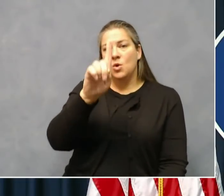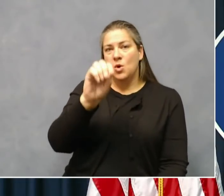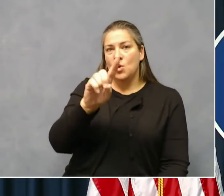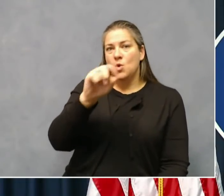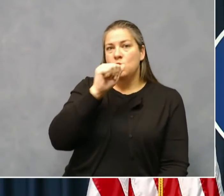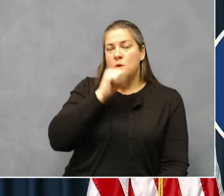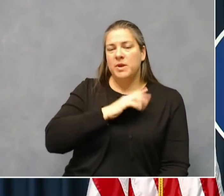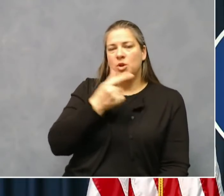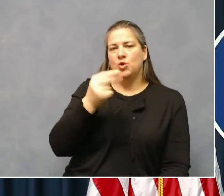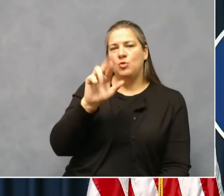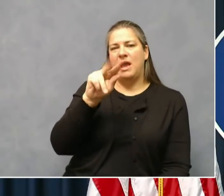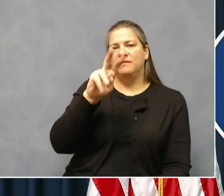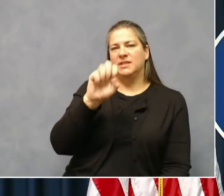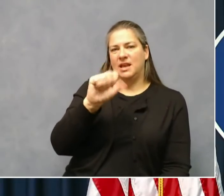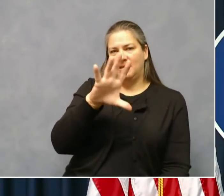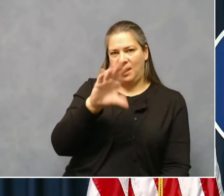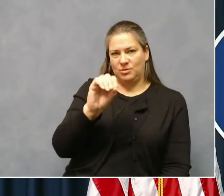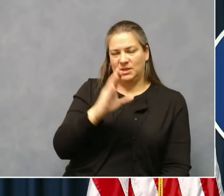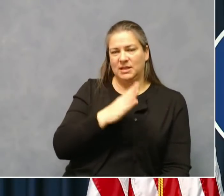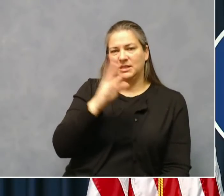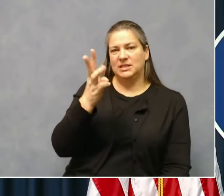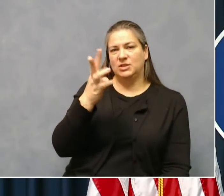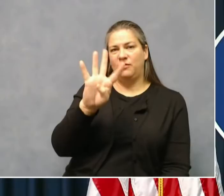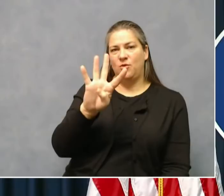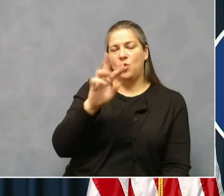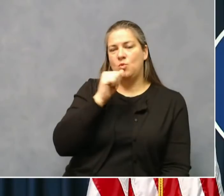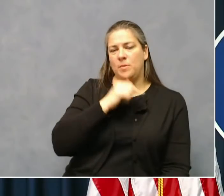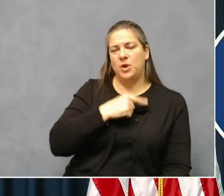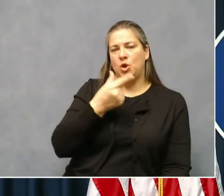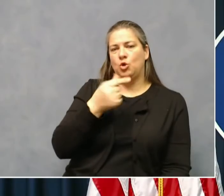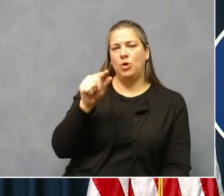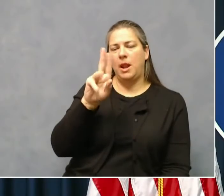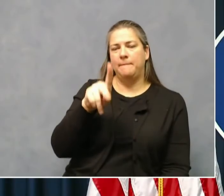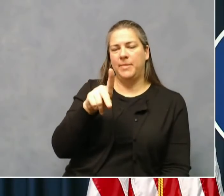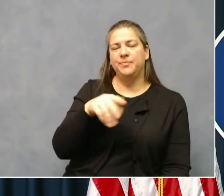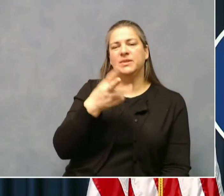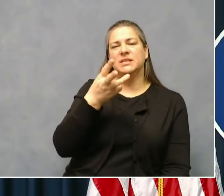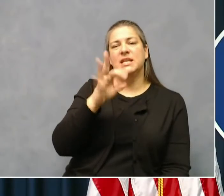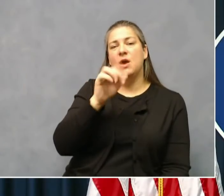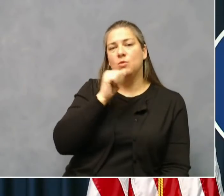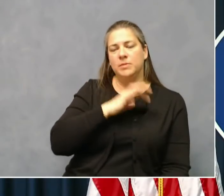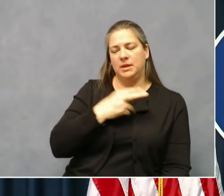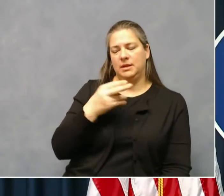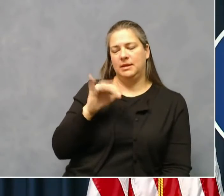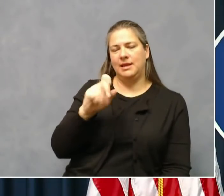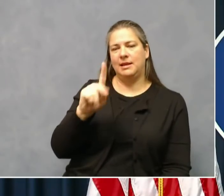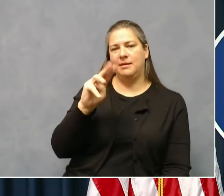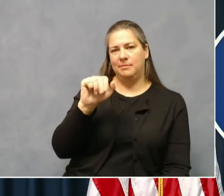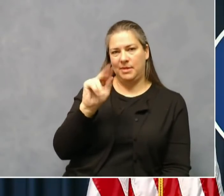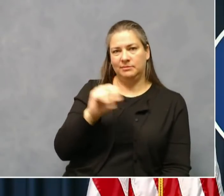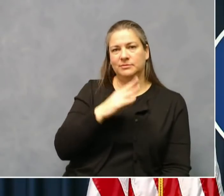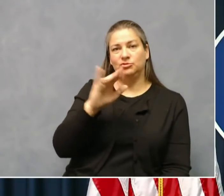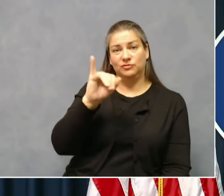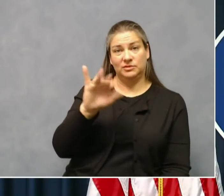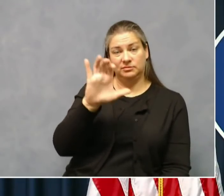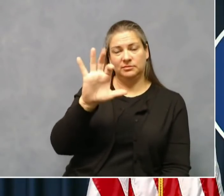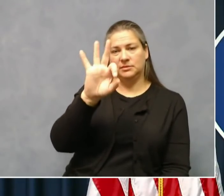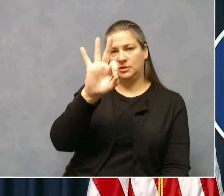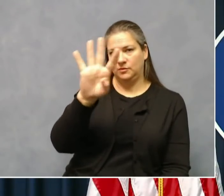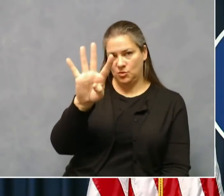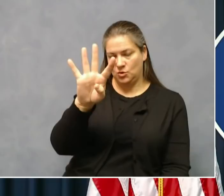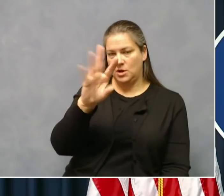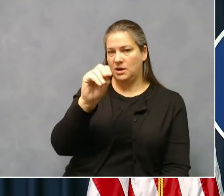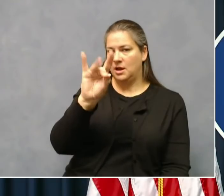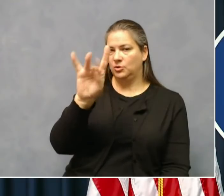County, a 64-year-old woman in Greenup, a 69-year-old woman in Hickman, and in Jefferson, a 94 and an 82-year-old